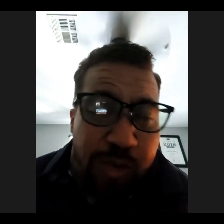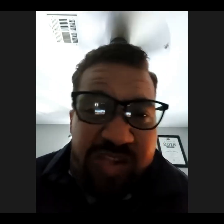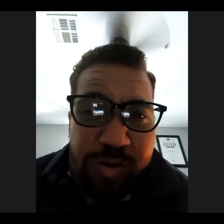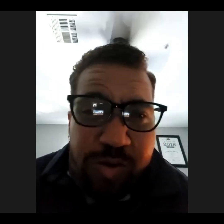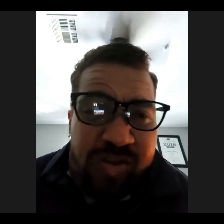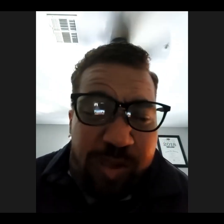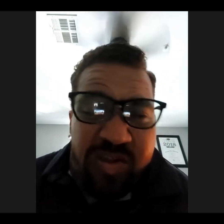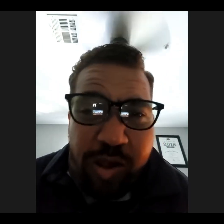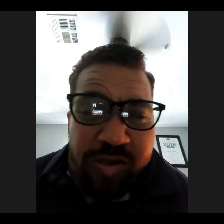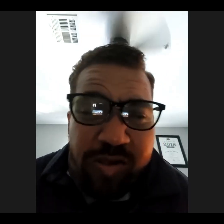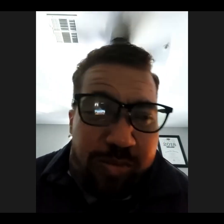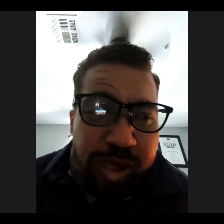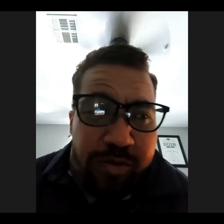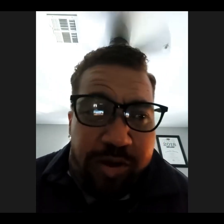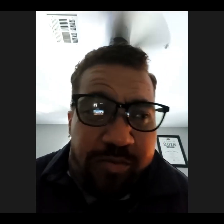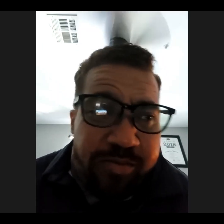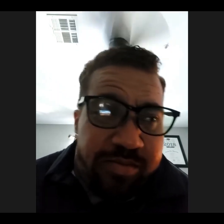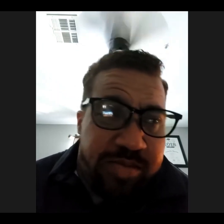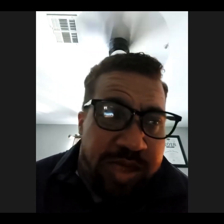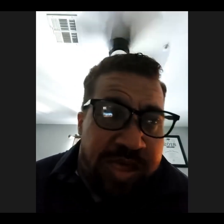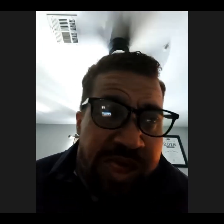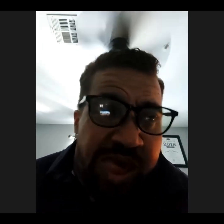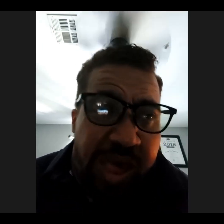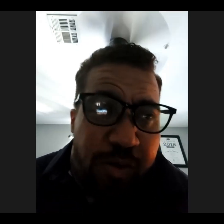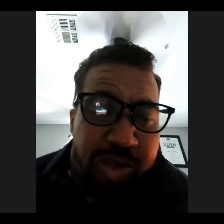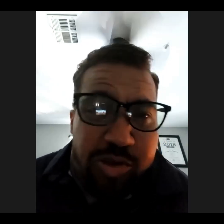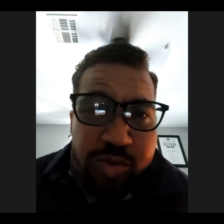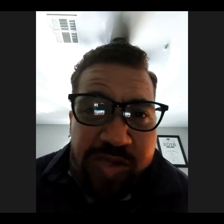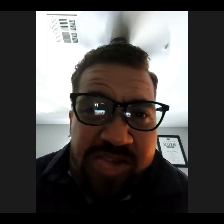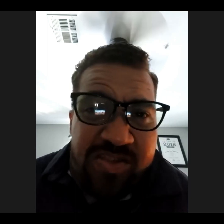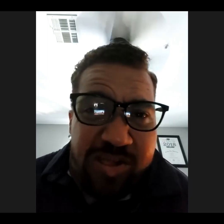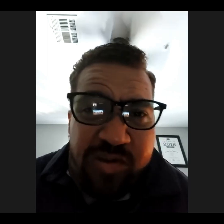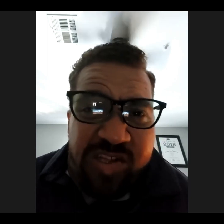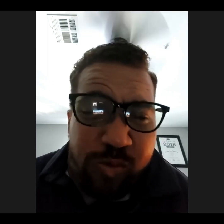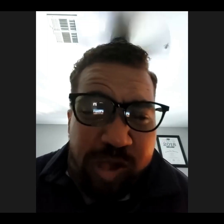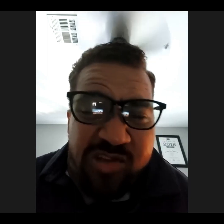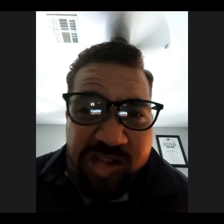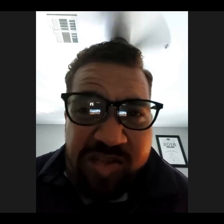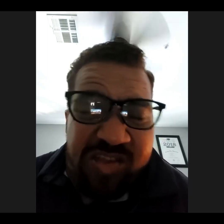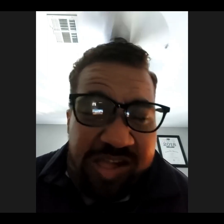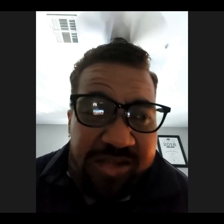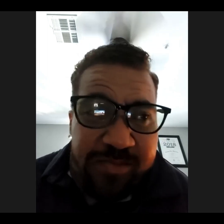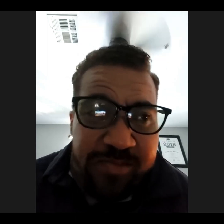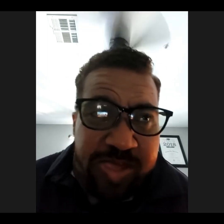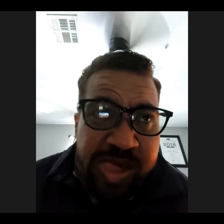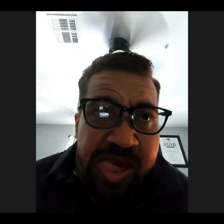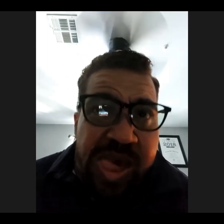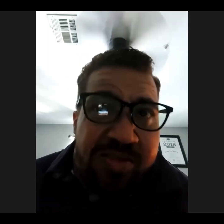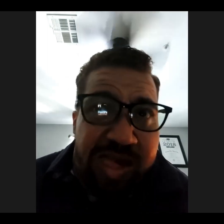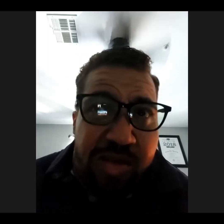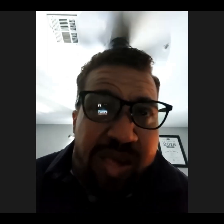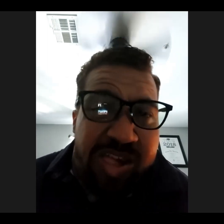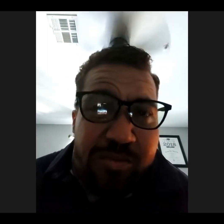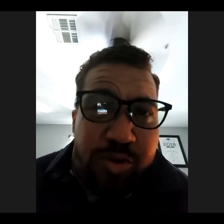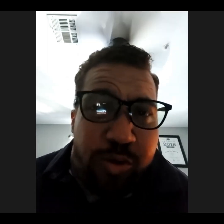and I was hearing what they were talking about, how I could relate to their situations, and